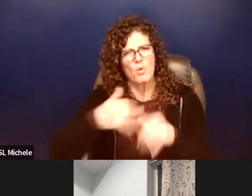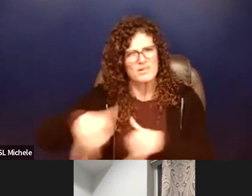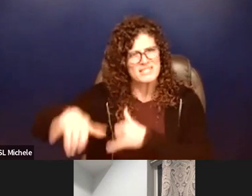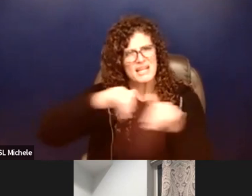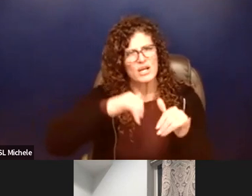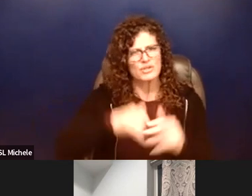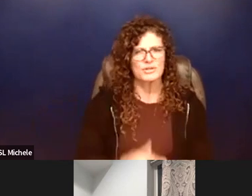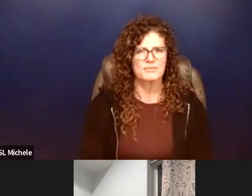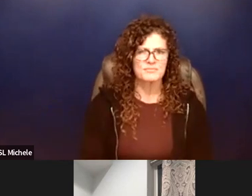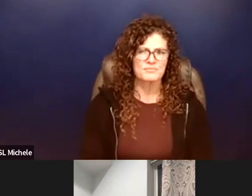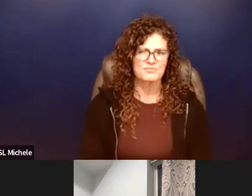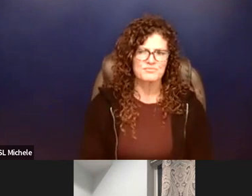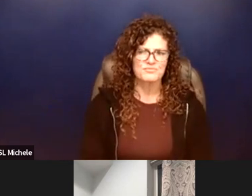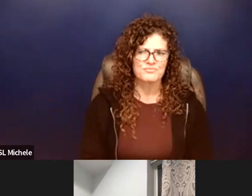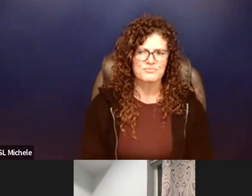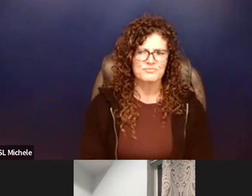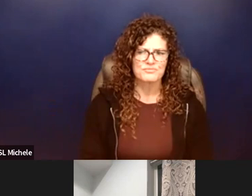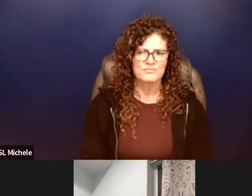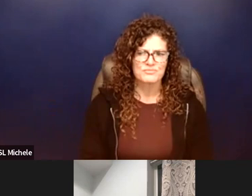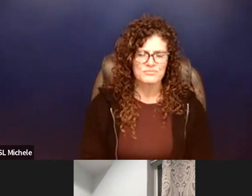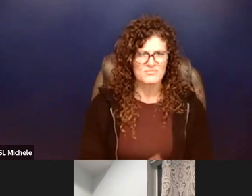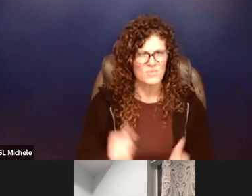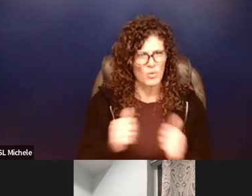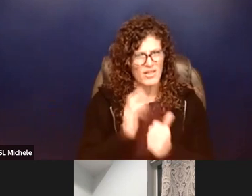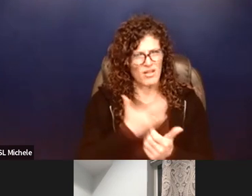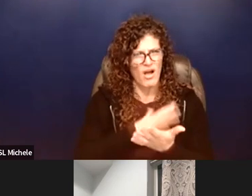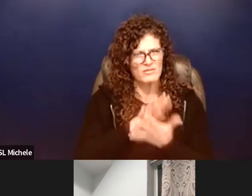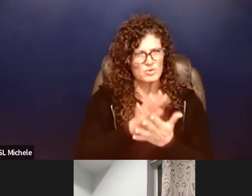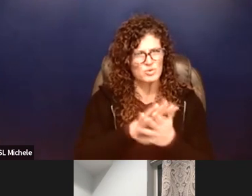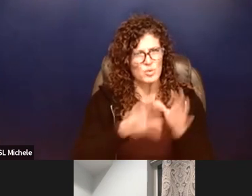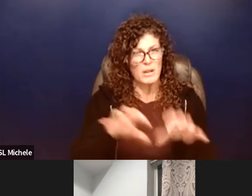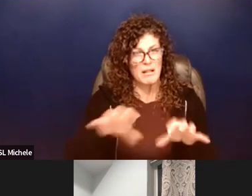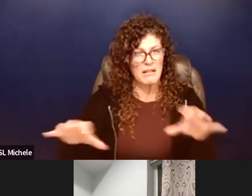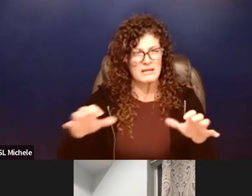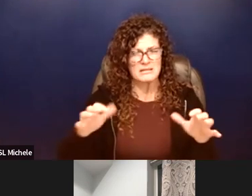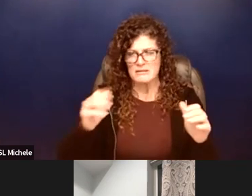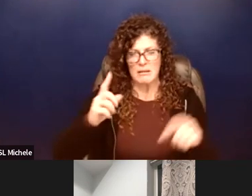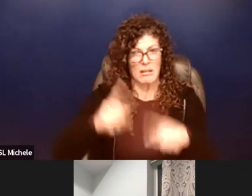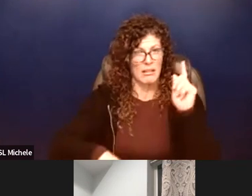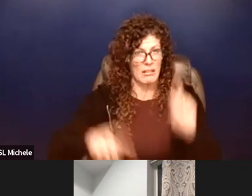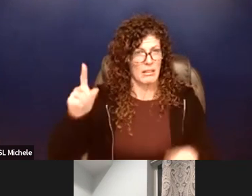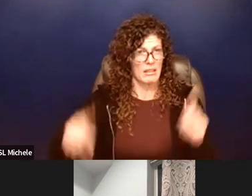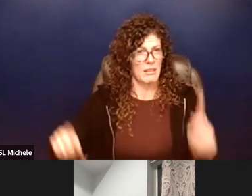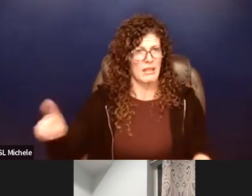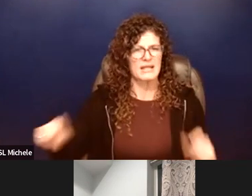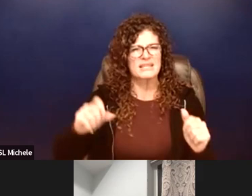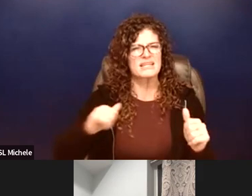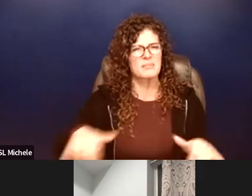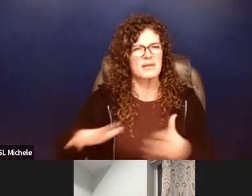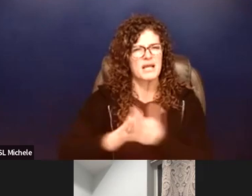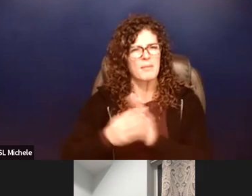in, you know, all the disparate individual schools that are part of BPS. And along with that, I think is